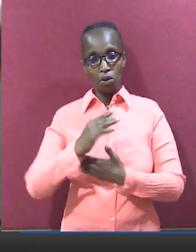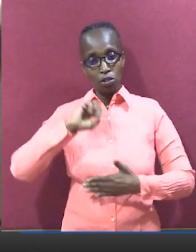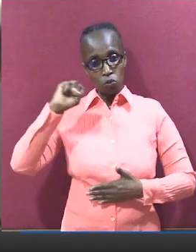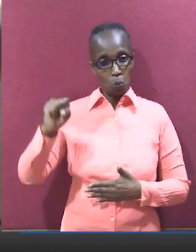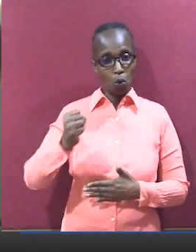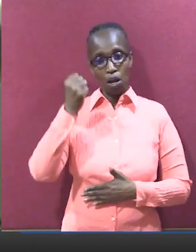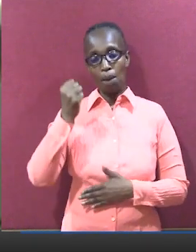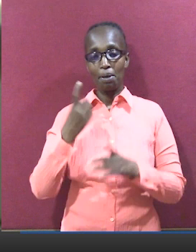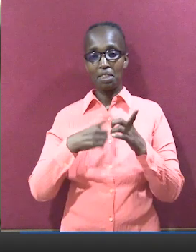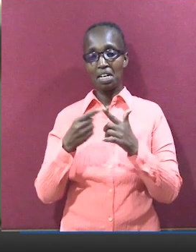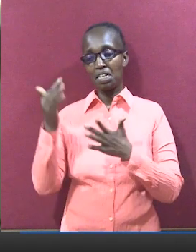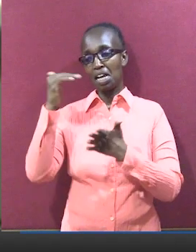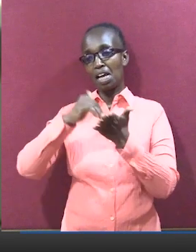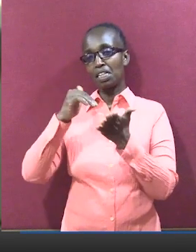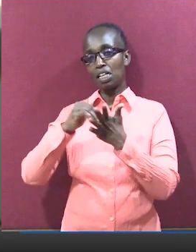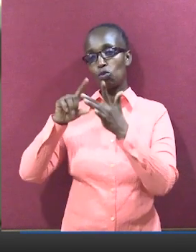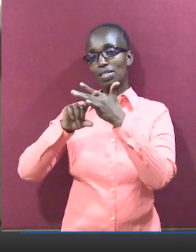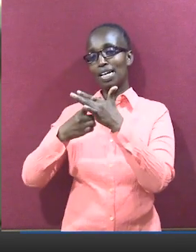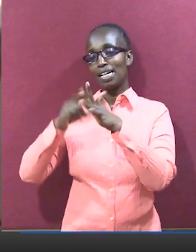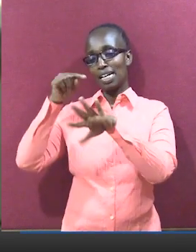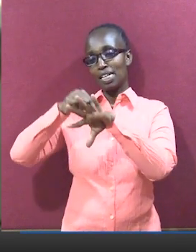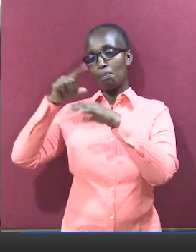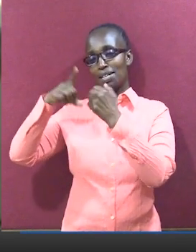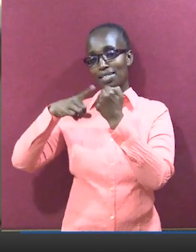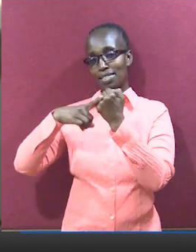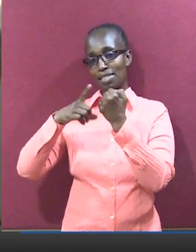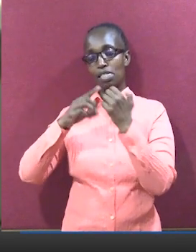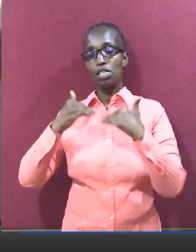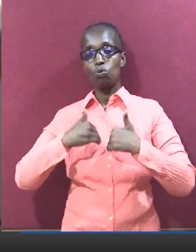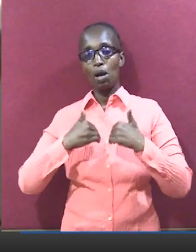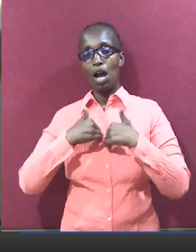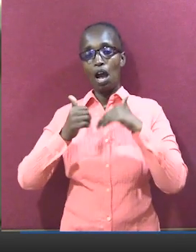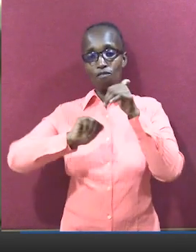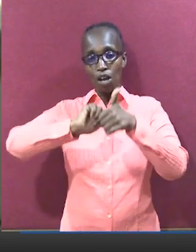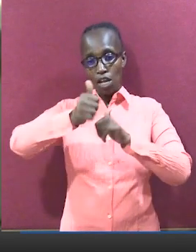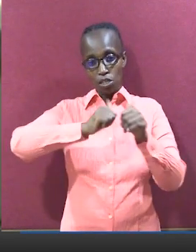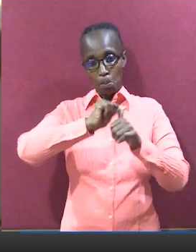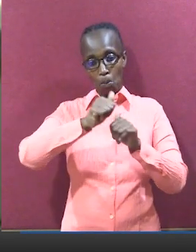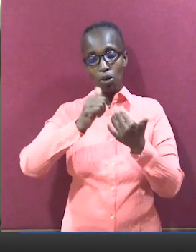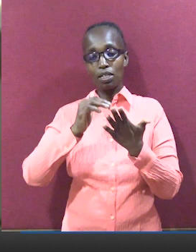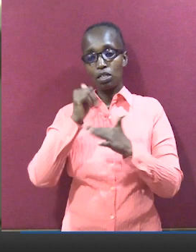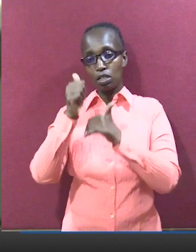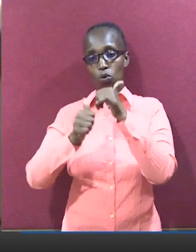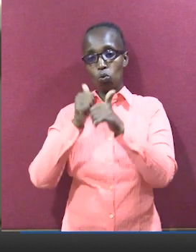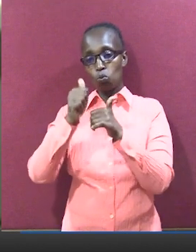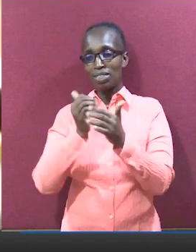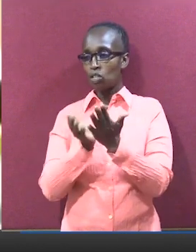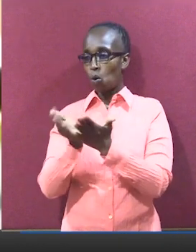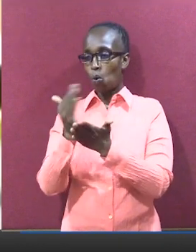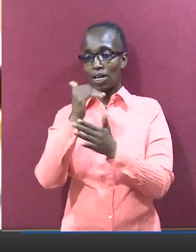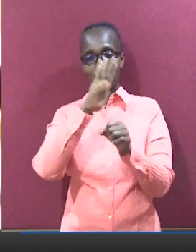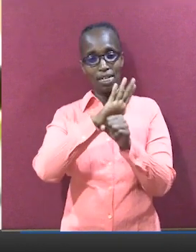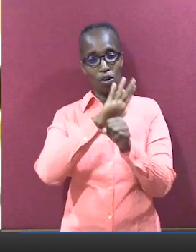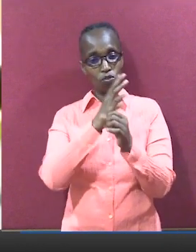fika usiku, alafu asubuhi mnaamka tena saa 10, game inaanza 6. Ilikuwa very big challenge to the team. We